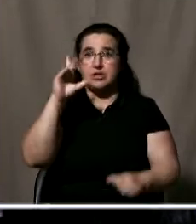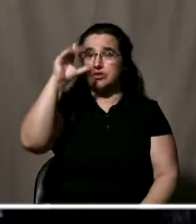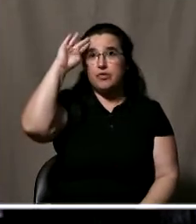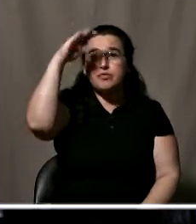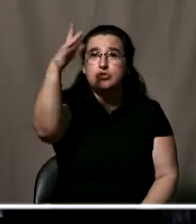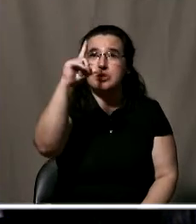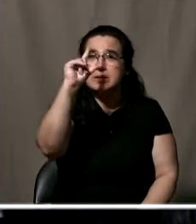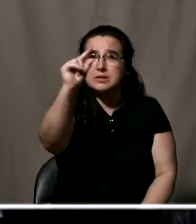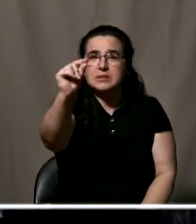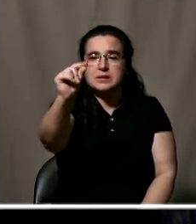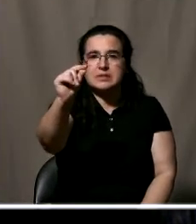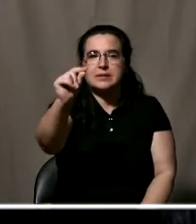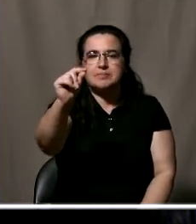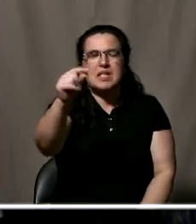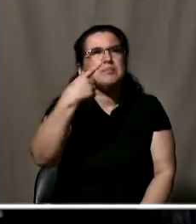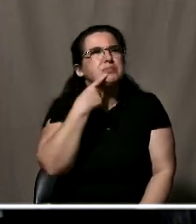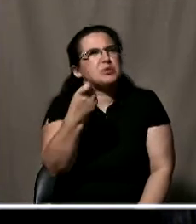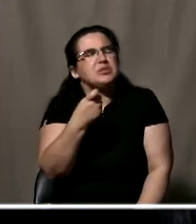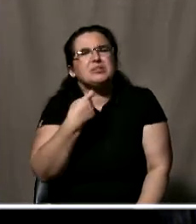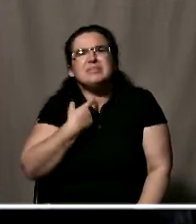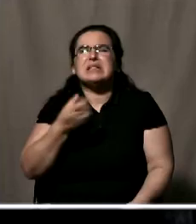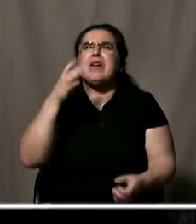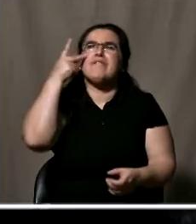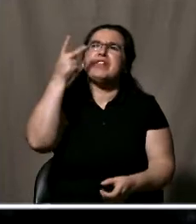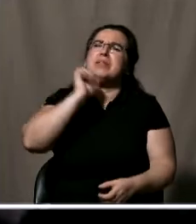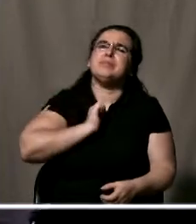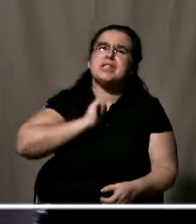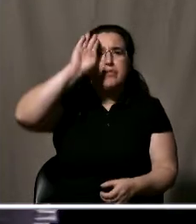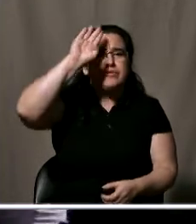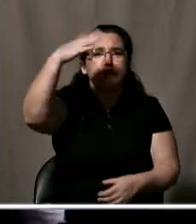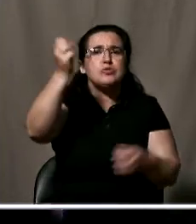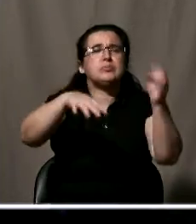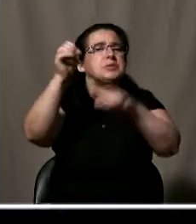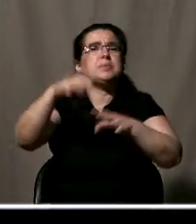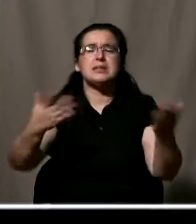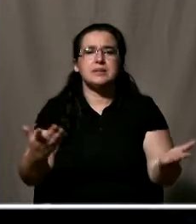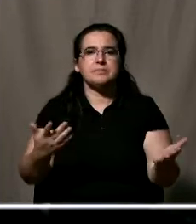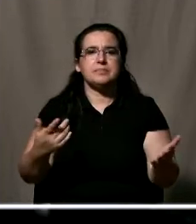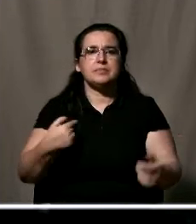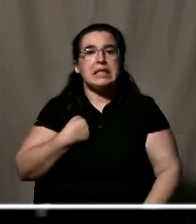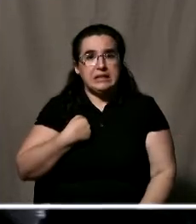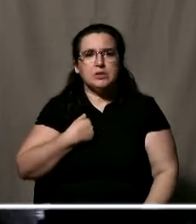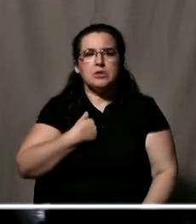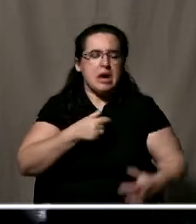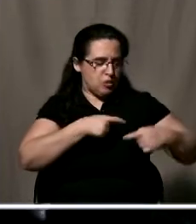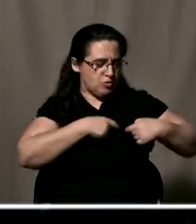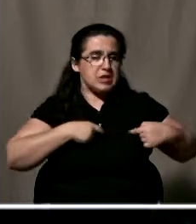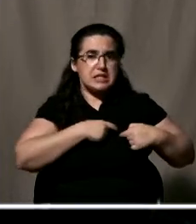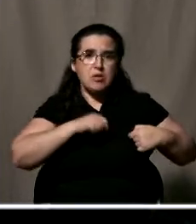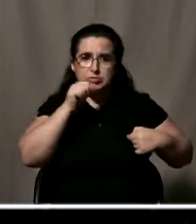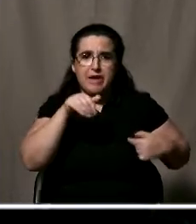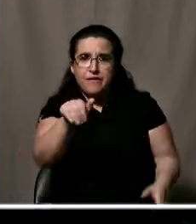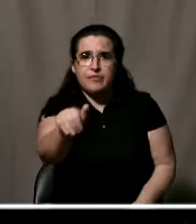They wonder what's going to happen in my life. E eles perguntam-se o que é que vai acontecer na minha vida. Will I die of a heart attack? Será que eu vou morrer de um ataque de coração? And they're